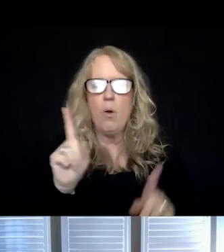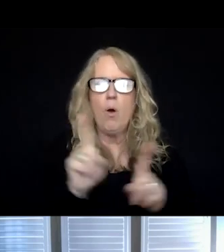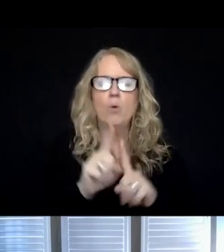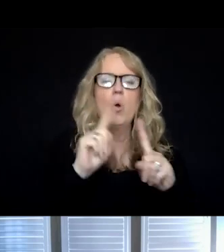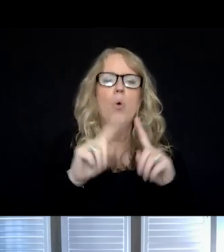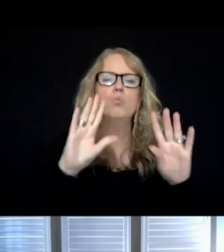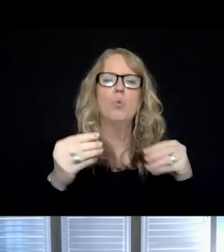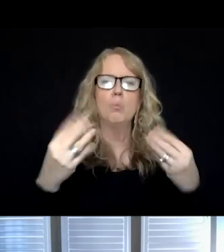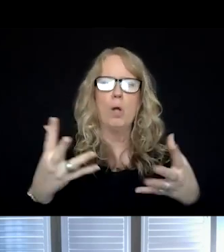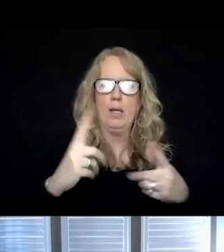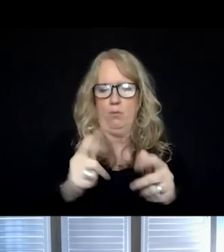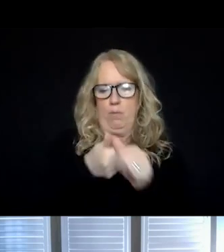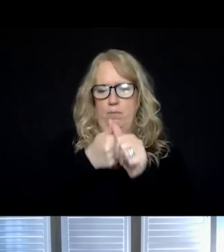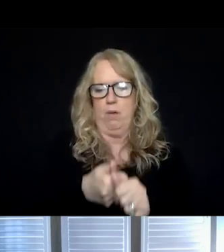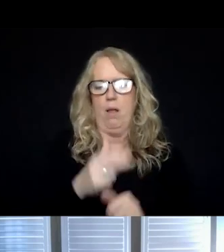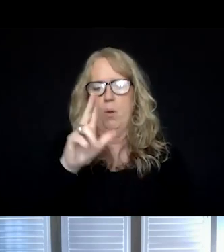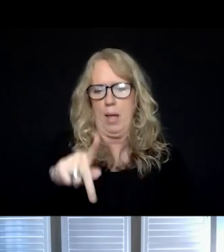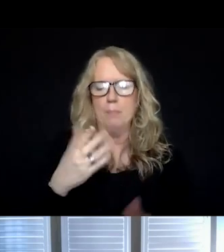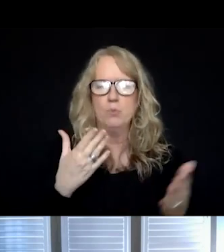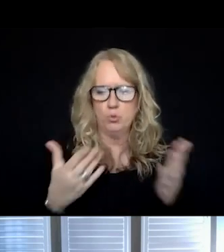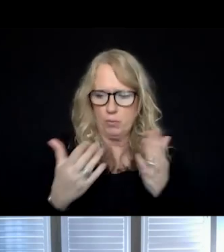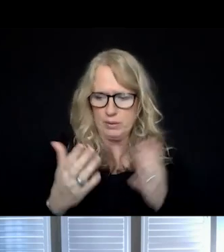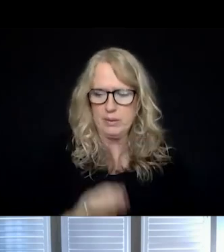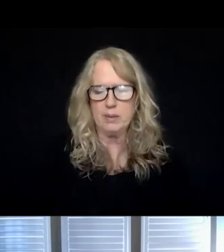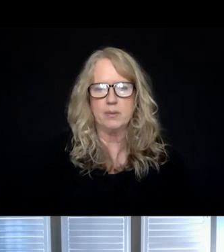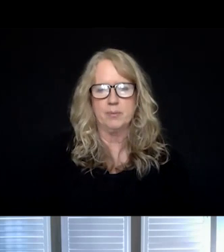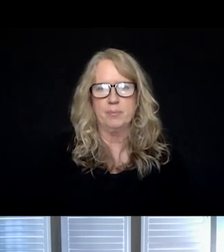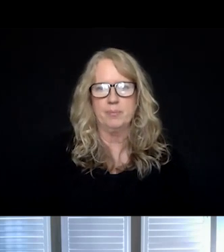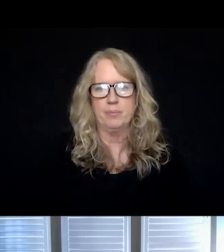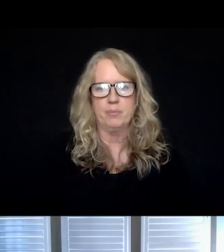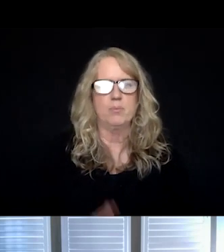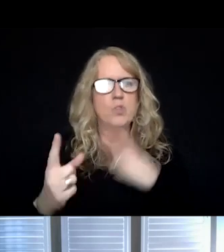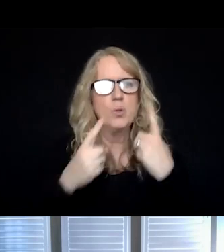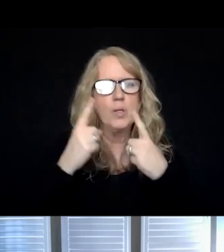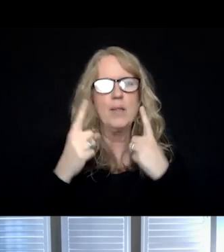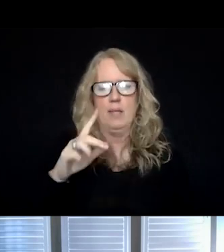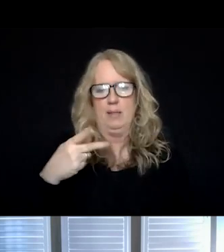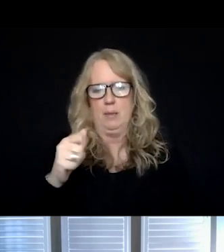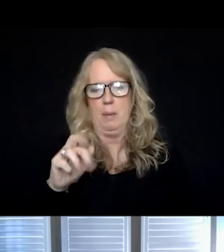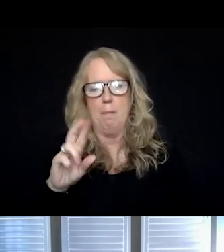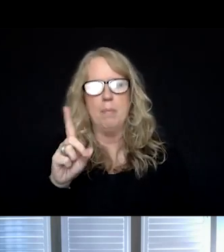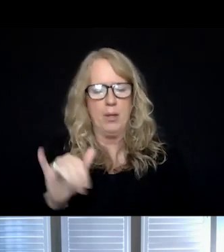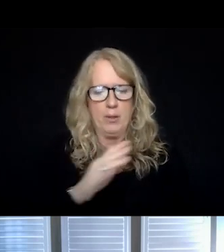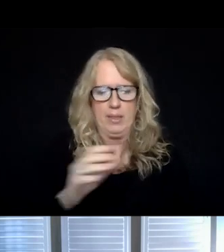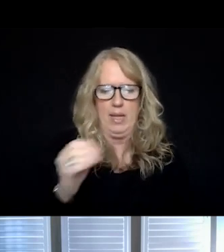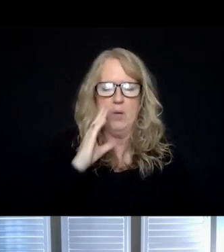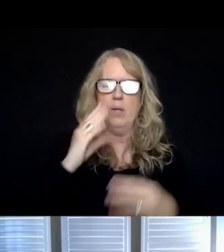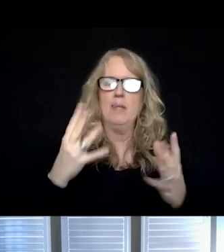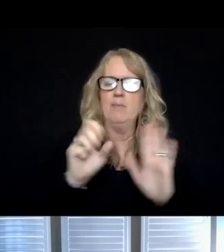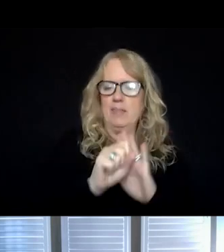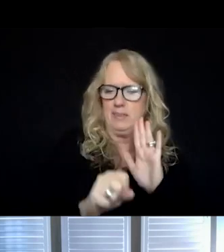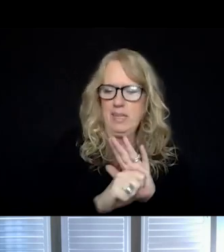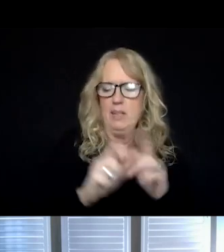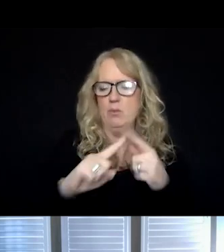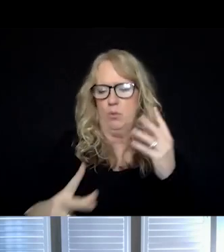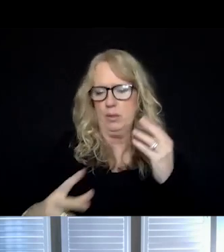provide follow-up services. Again, we were thinking about parity provisions, and we wanted to give states some additional power